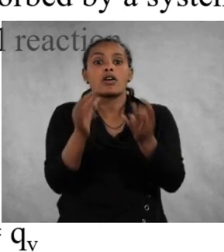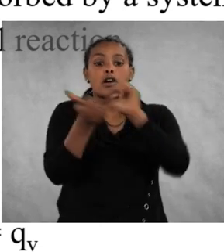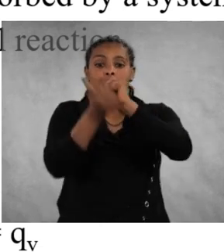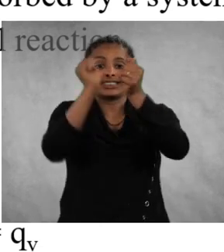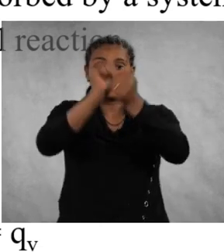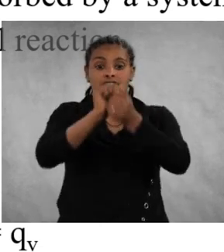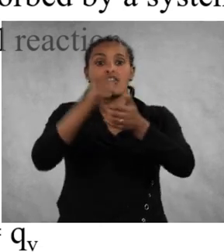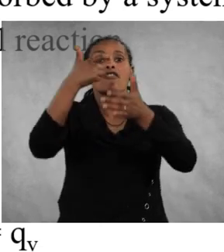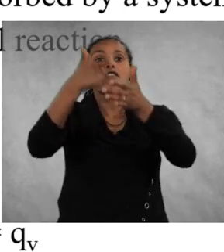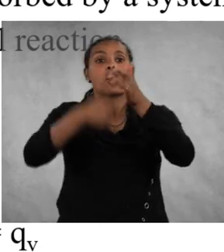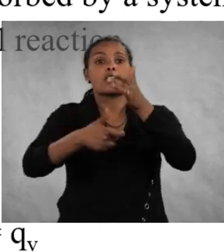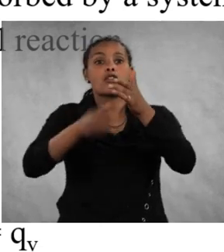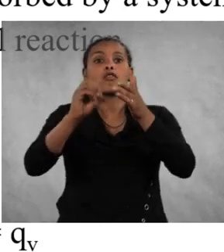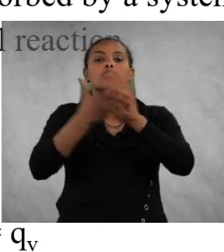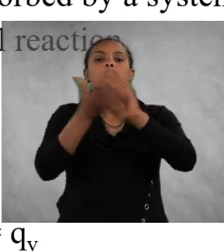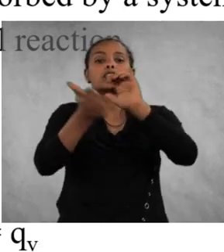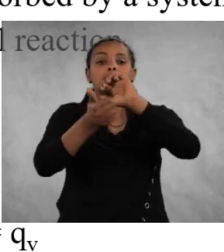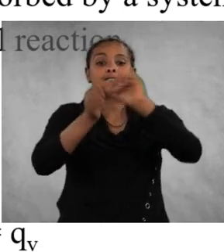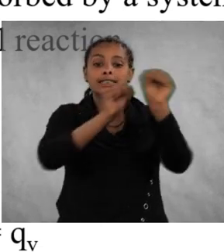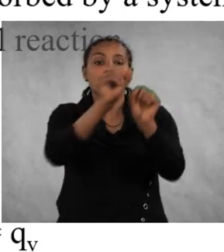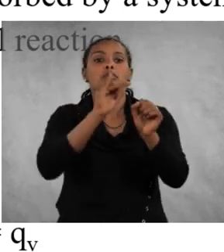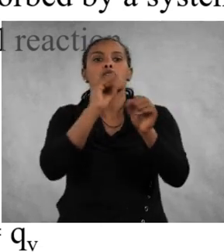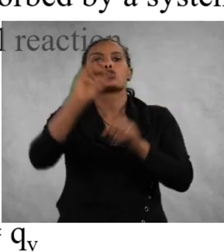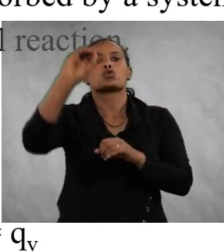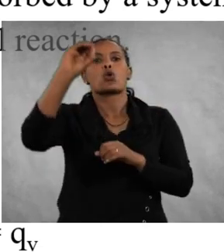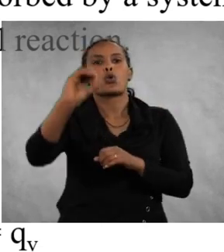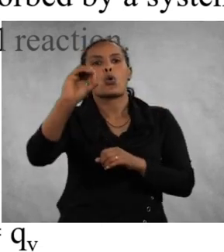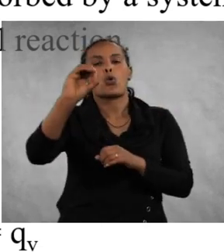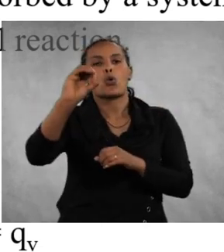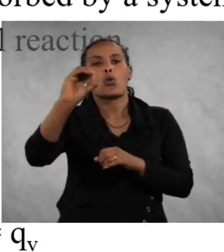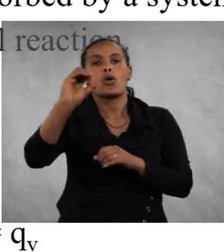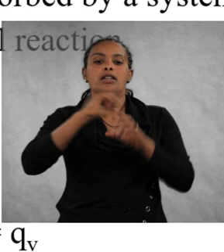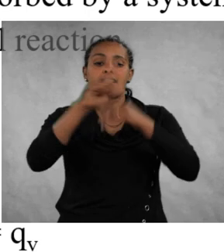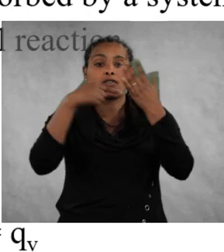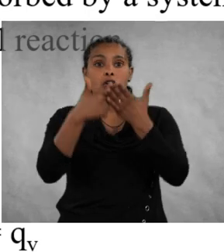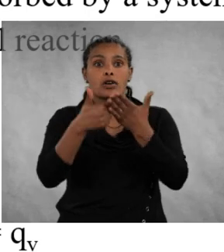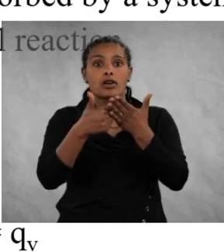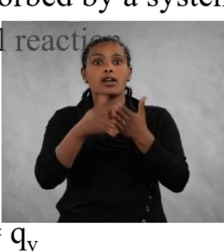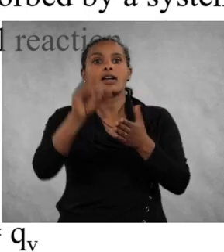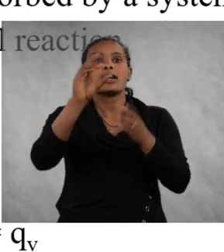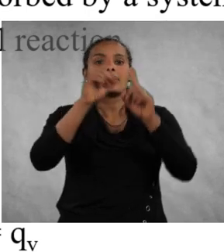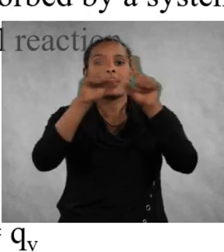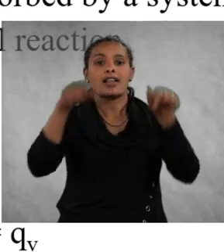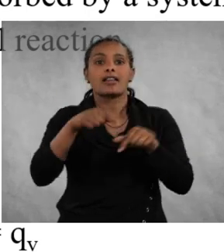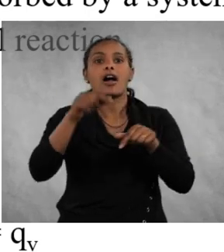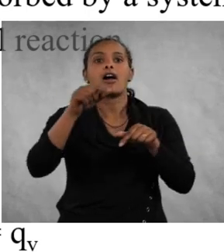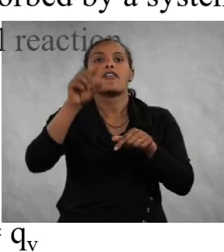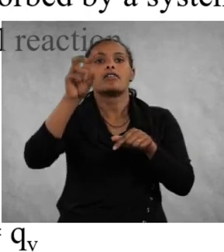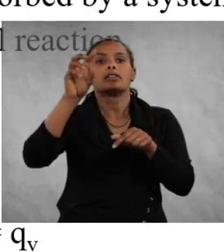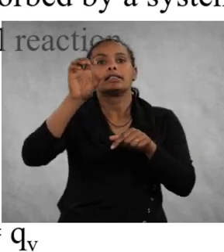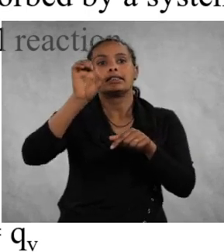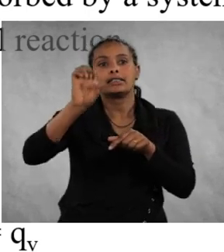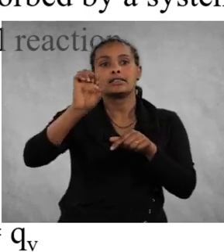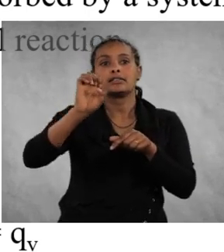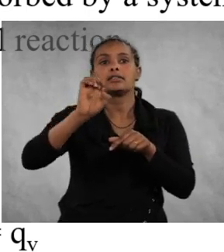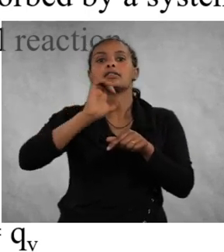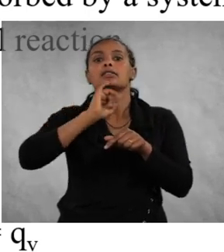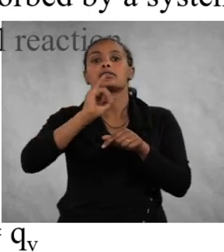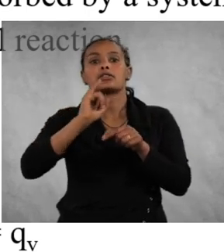change in volume of the system is 0. Therefore, delta in equal